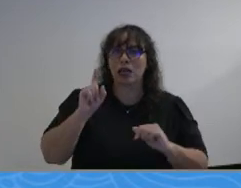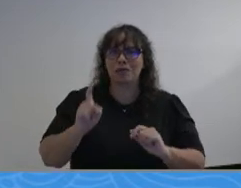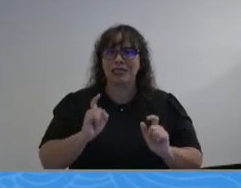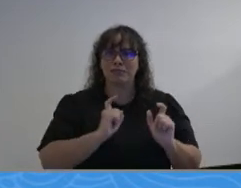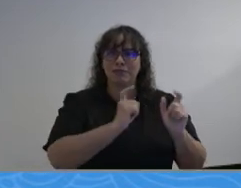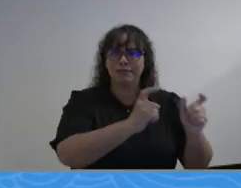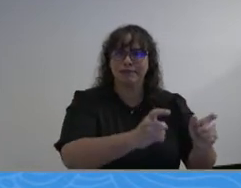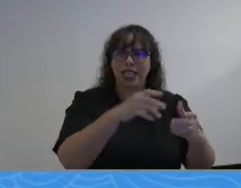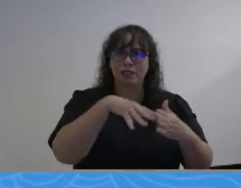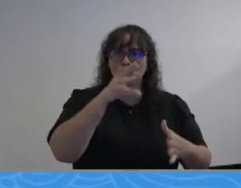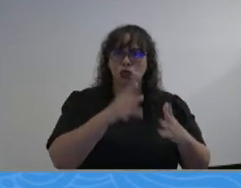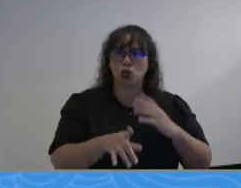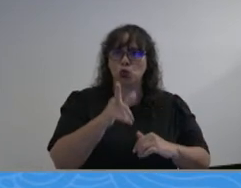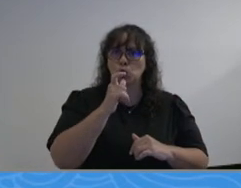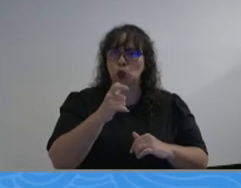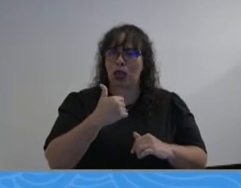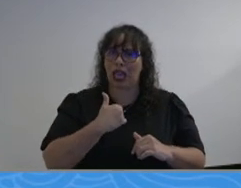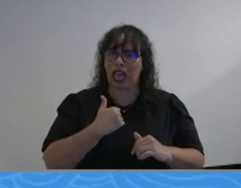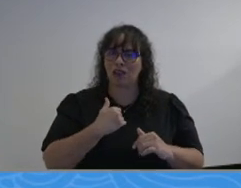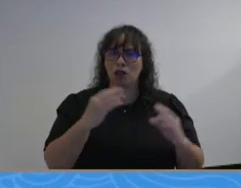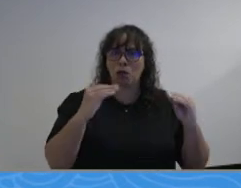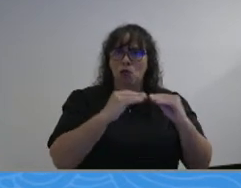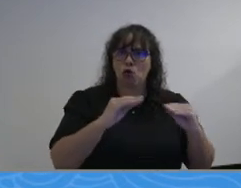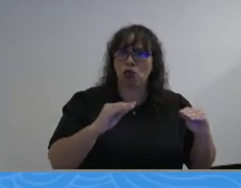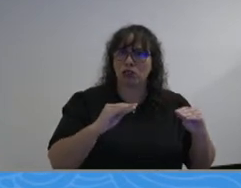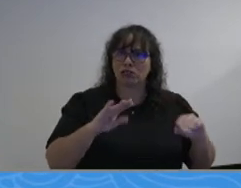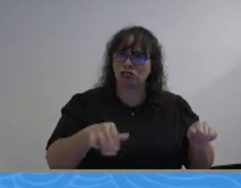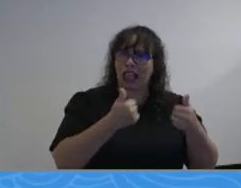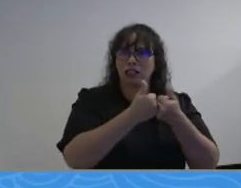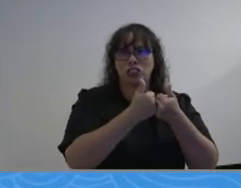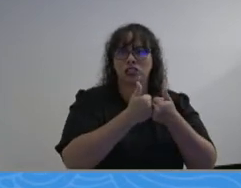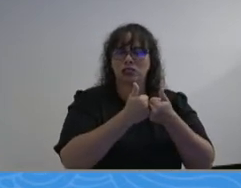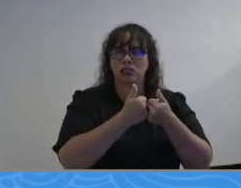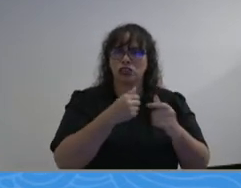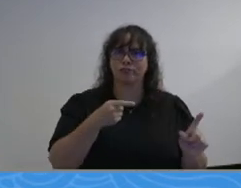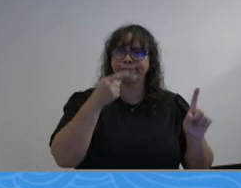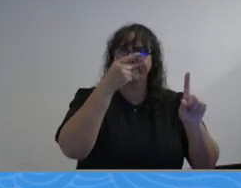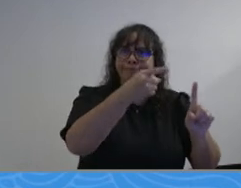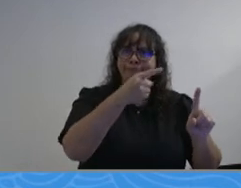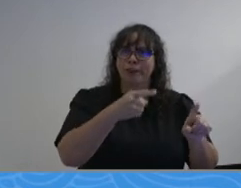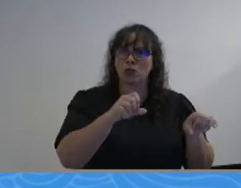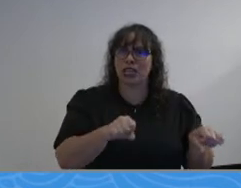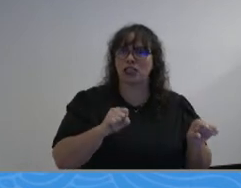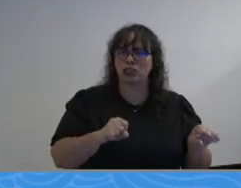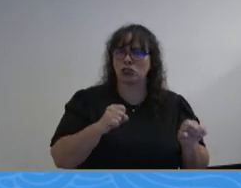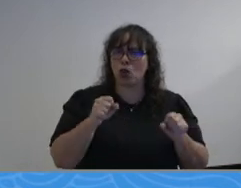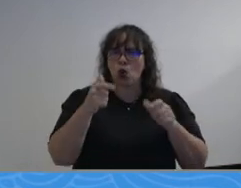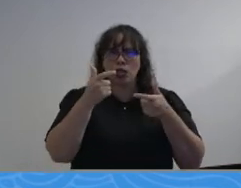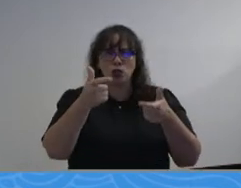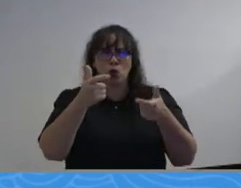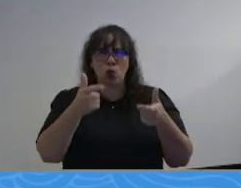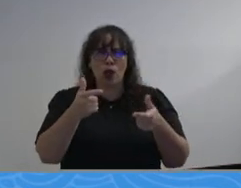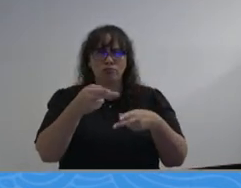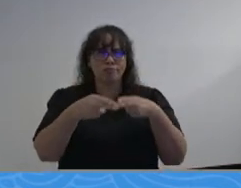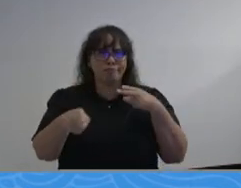towards students who face greater challenges to reach their full potential. So let's watch a short video to learn more about LCFF.